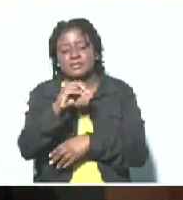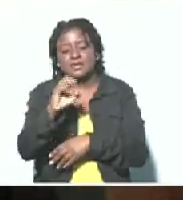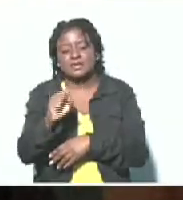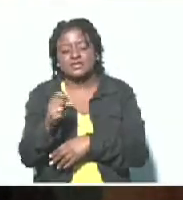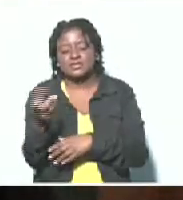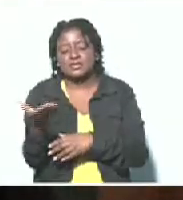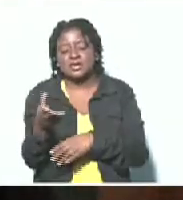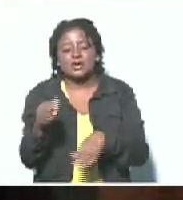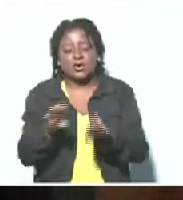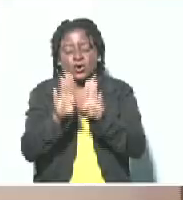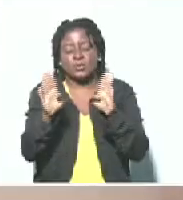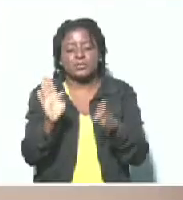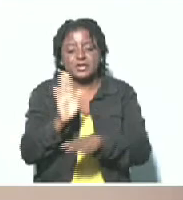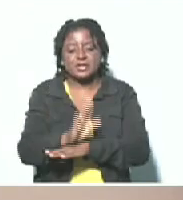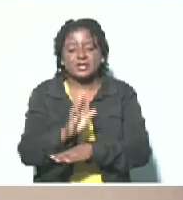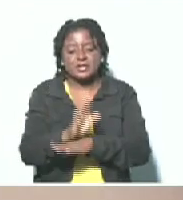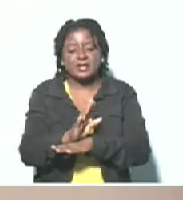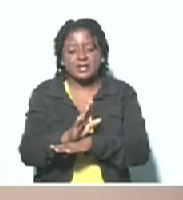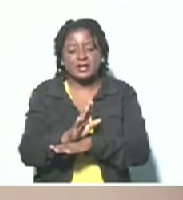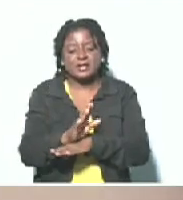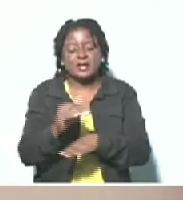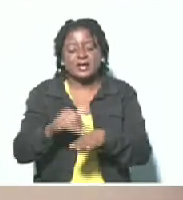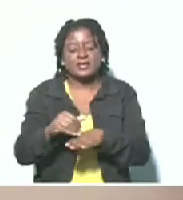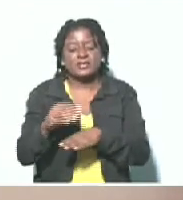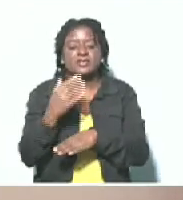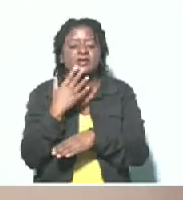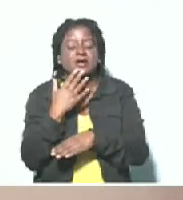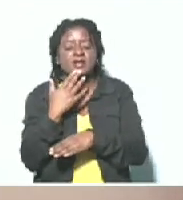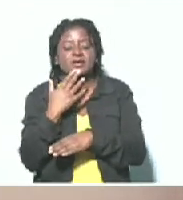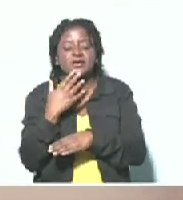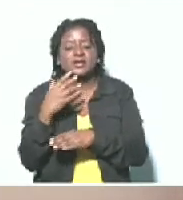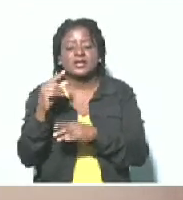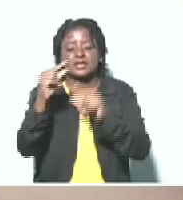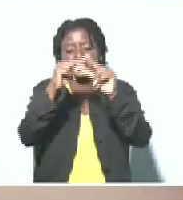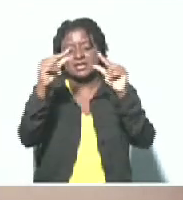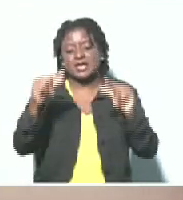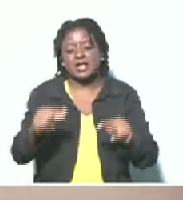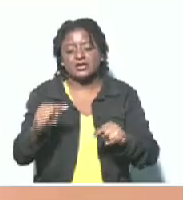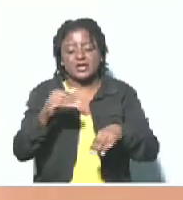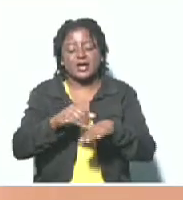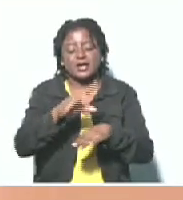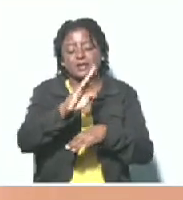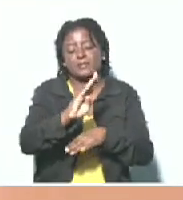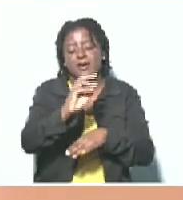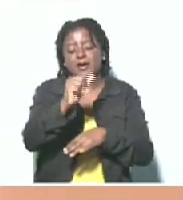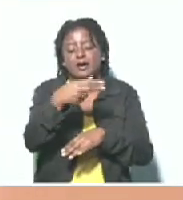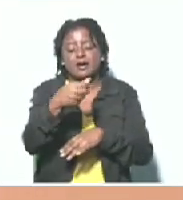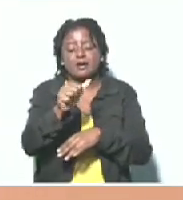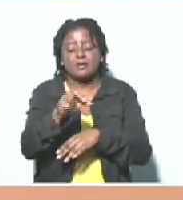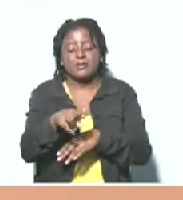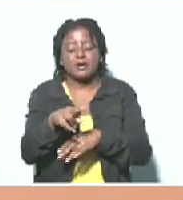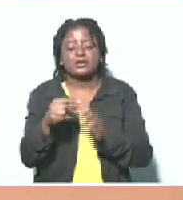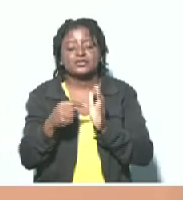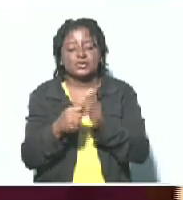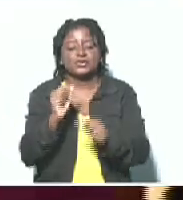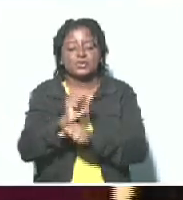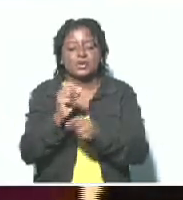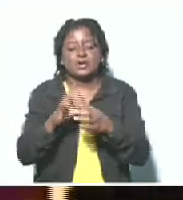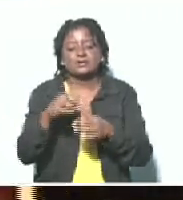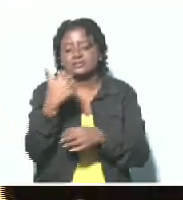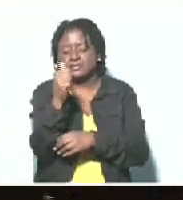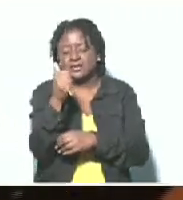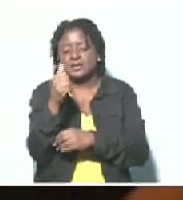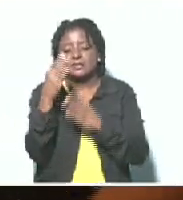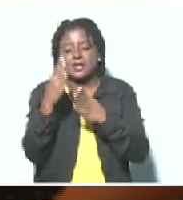Light exhibition, hosted at the Colorant Gallery at Baha Mar. This event showcases the work of 10 Bahamian female artists and